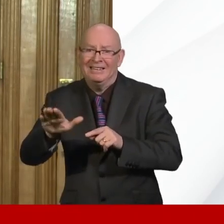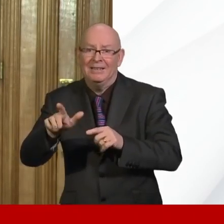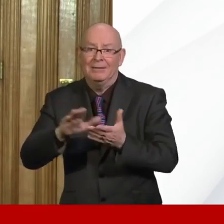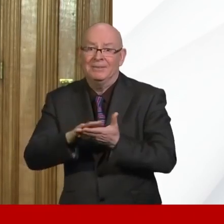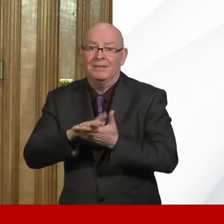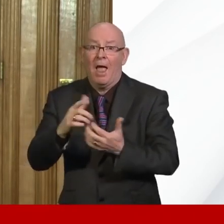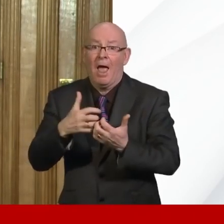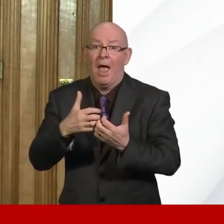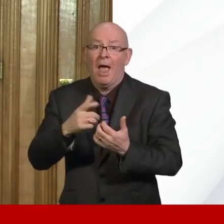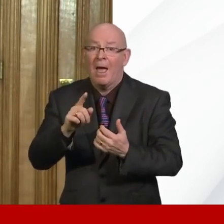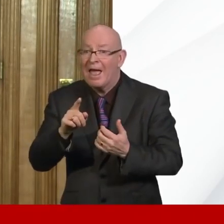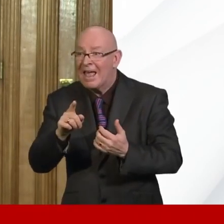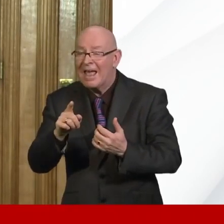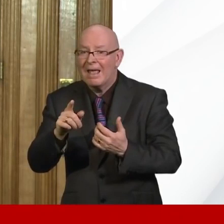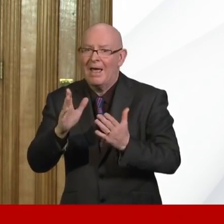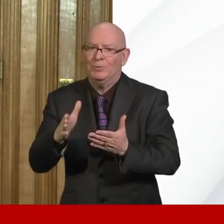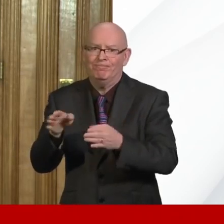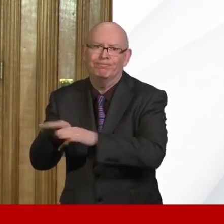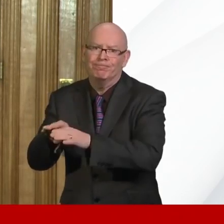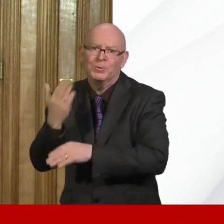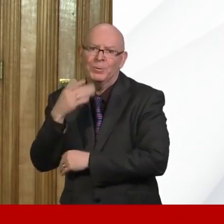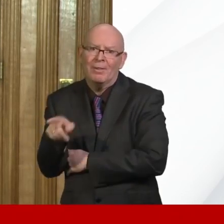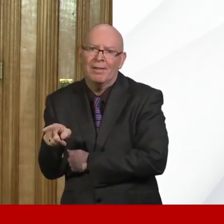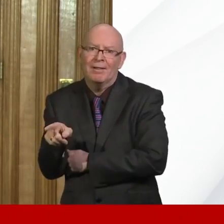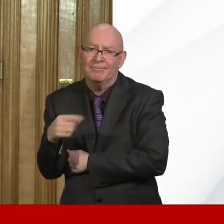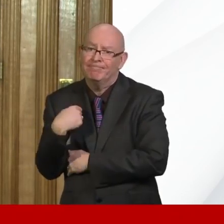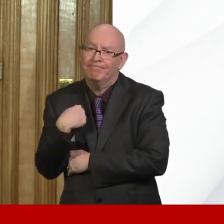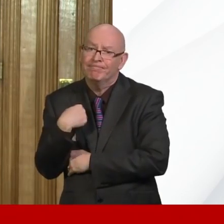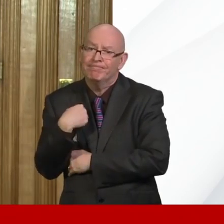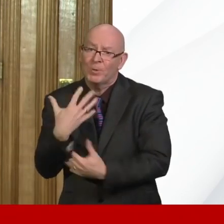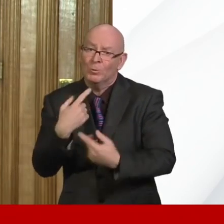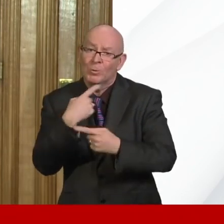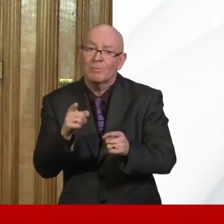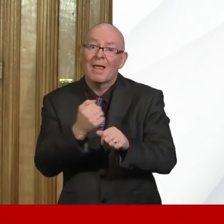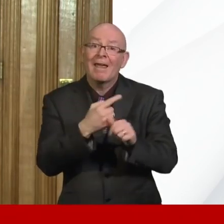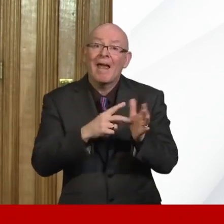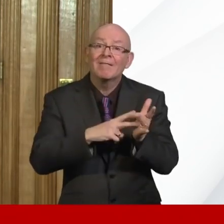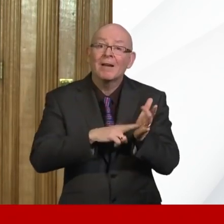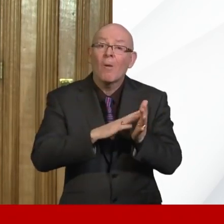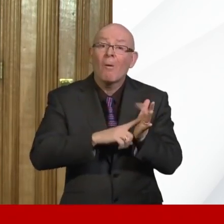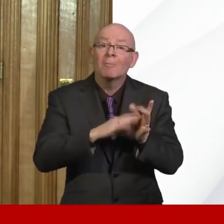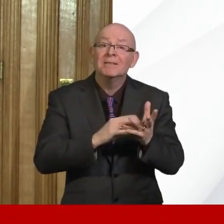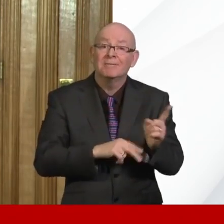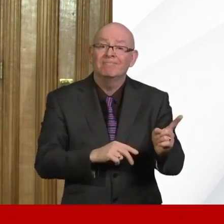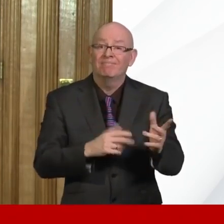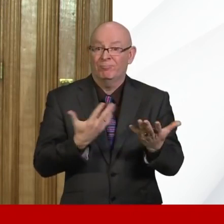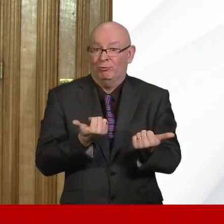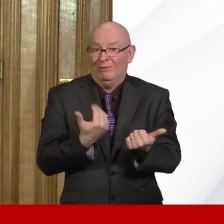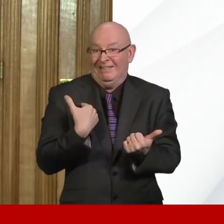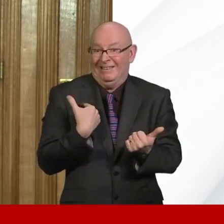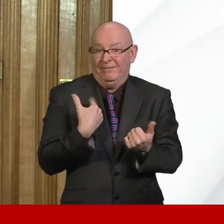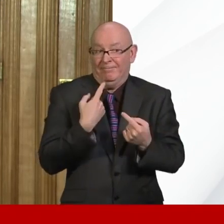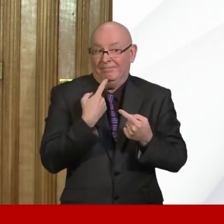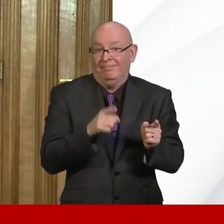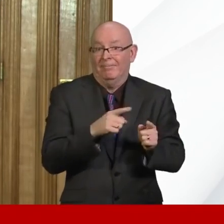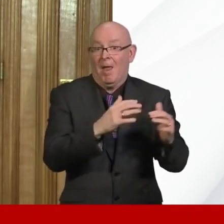closed for most pupils, for the vast majority of pupils, until further notice. And I'll explain what I mean by the